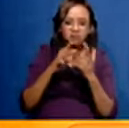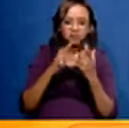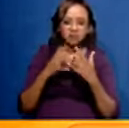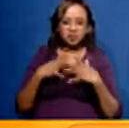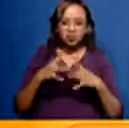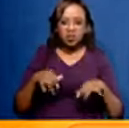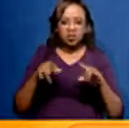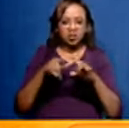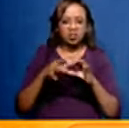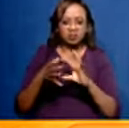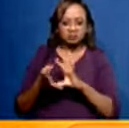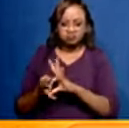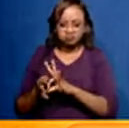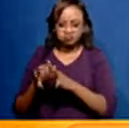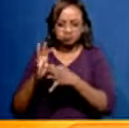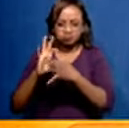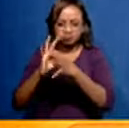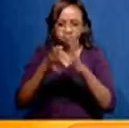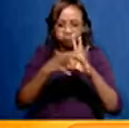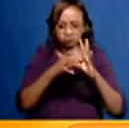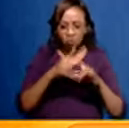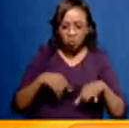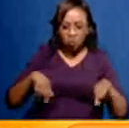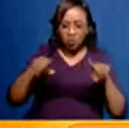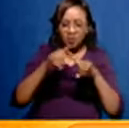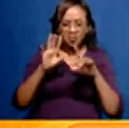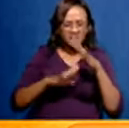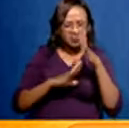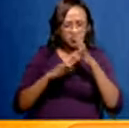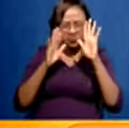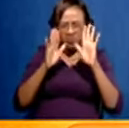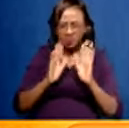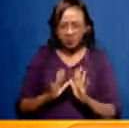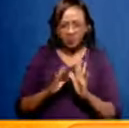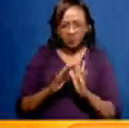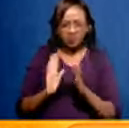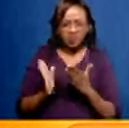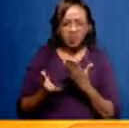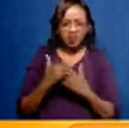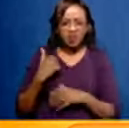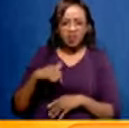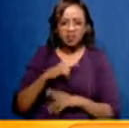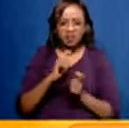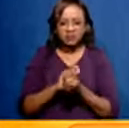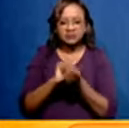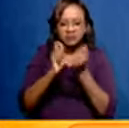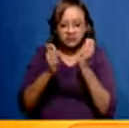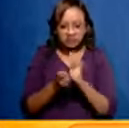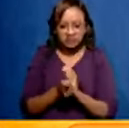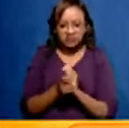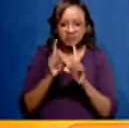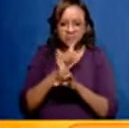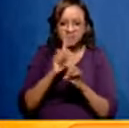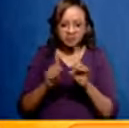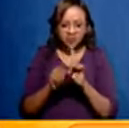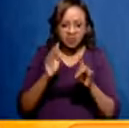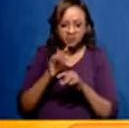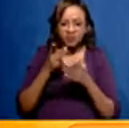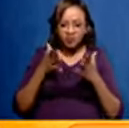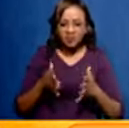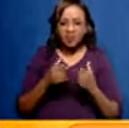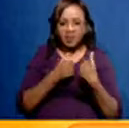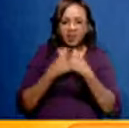sort of reset is now vital to basically change the table from the